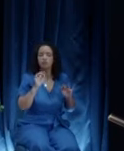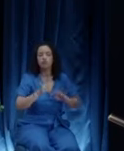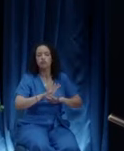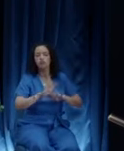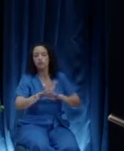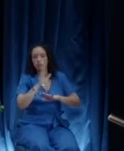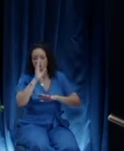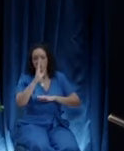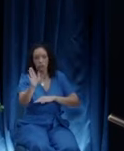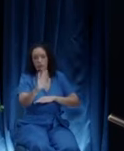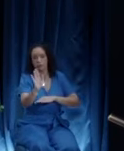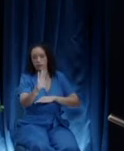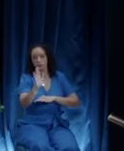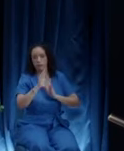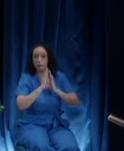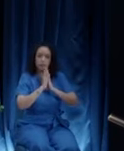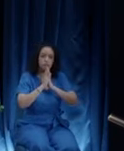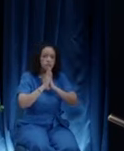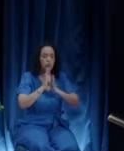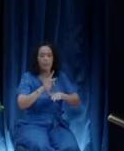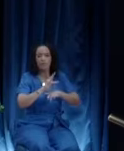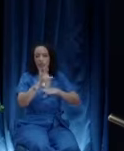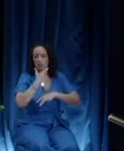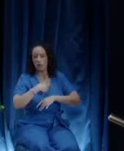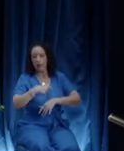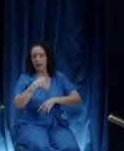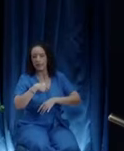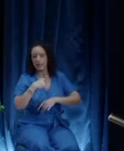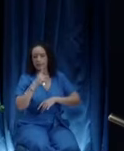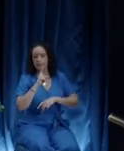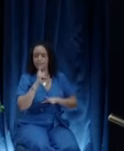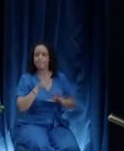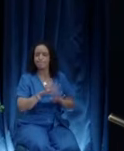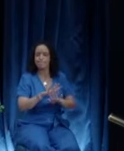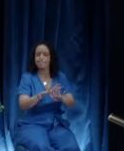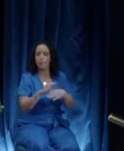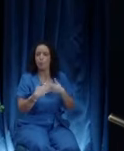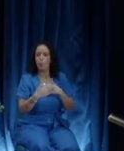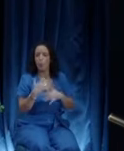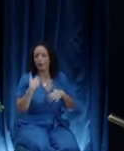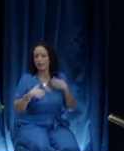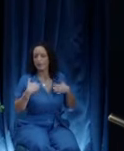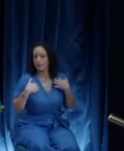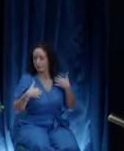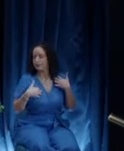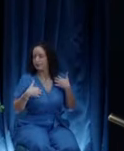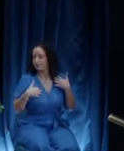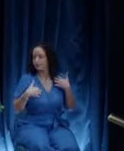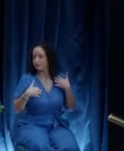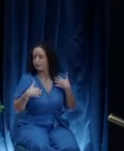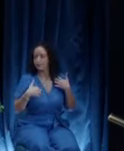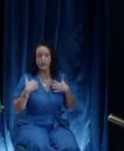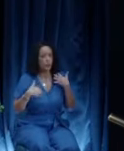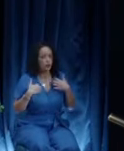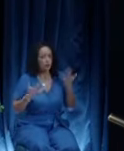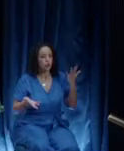their professional identity is, which I think makes him much more interesting than the whole Elizabethan